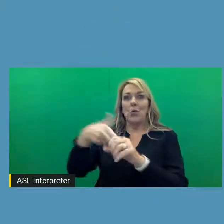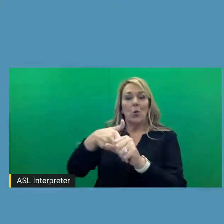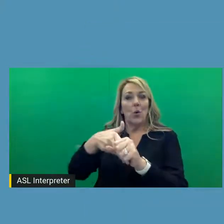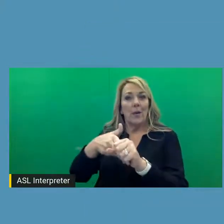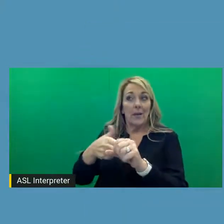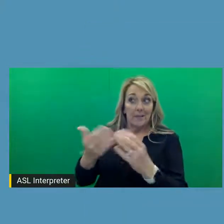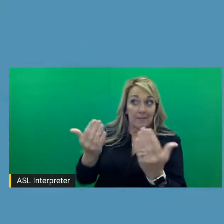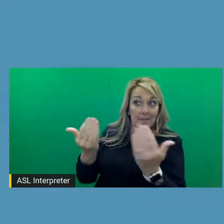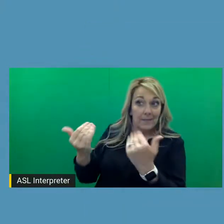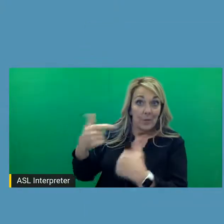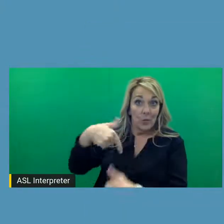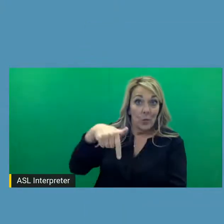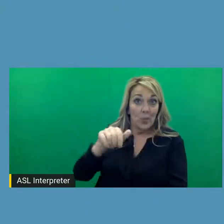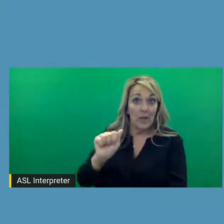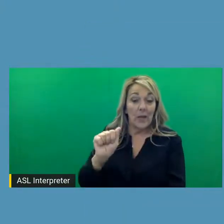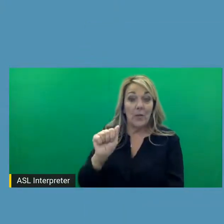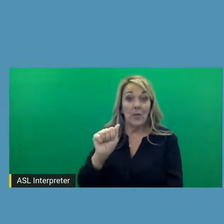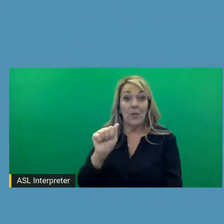Q&A.